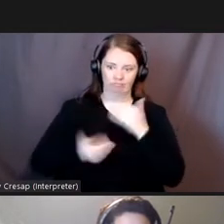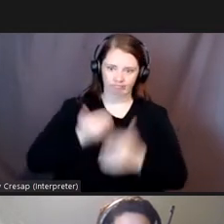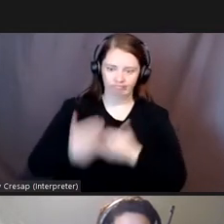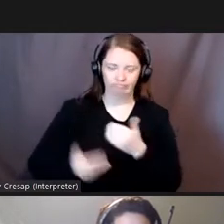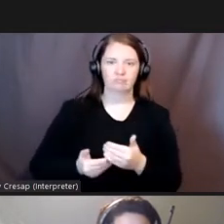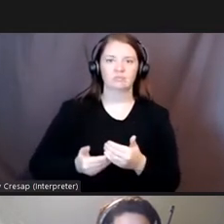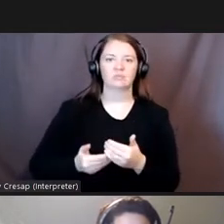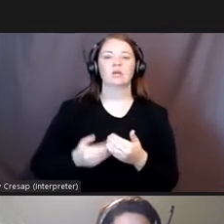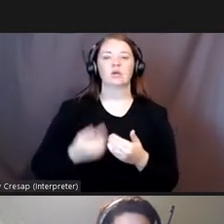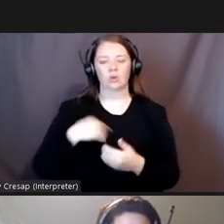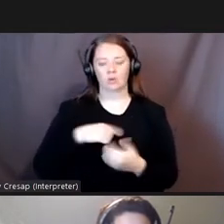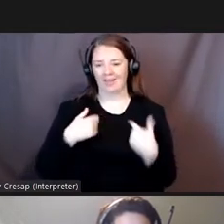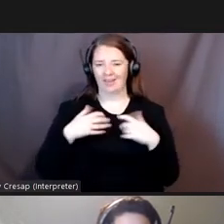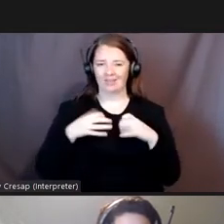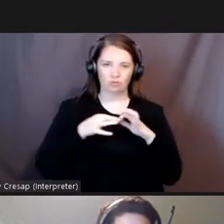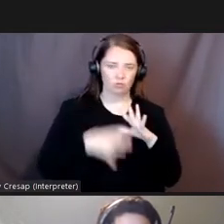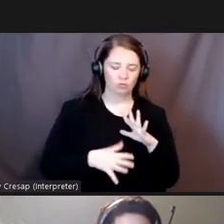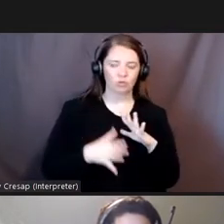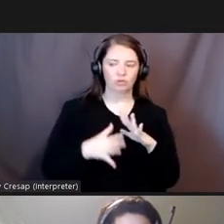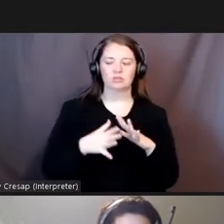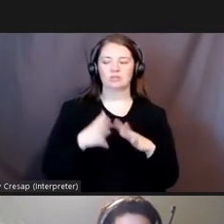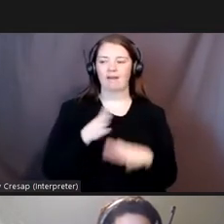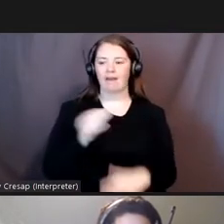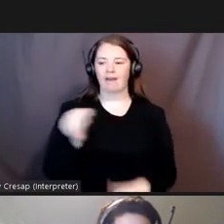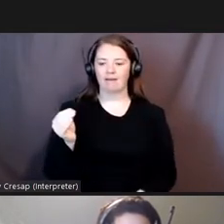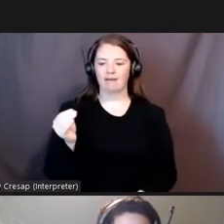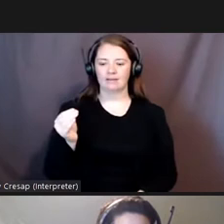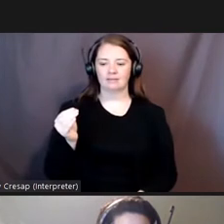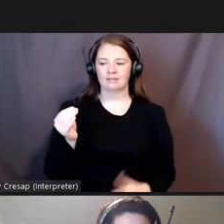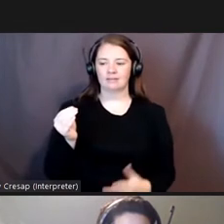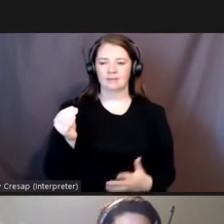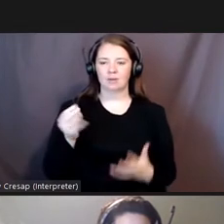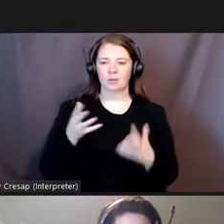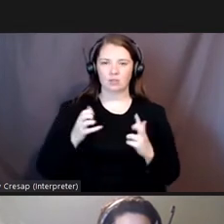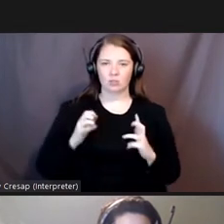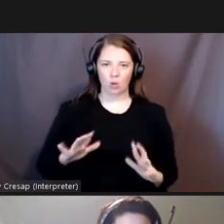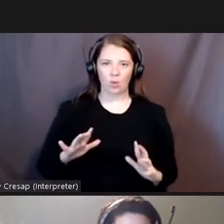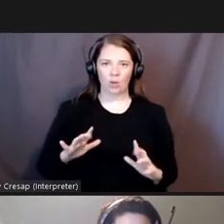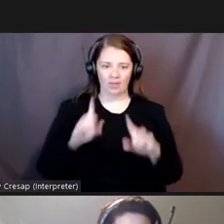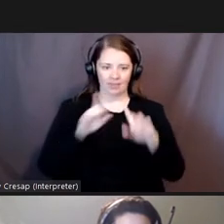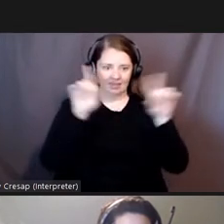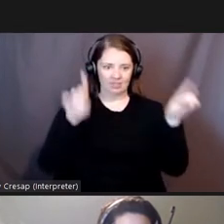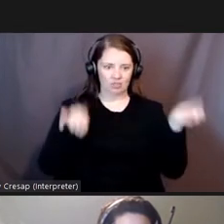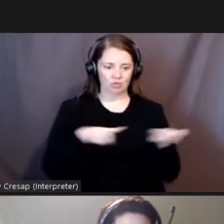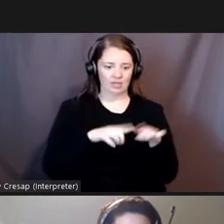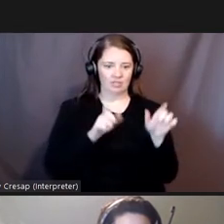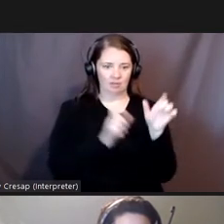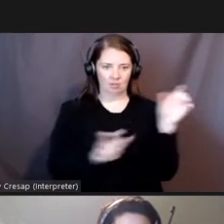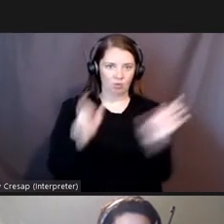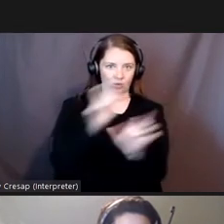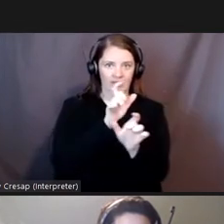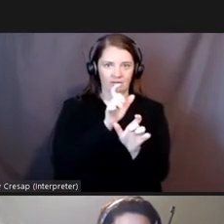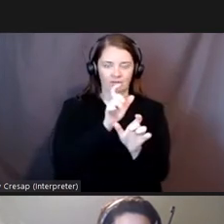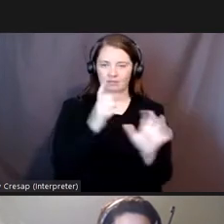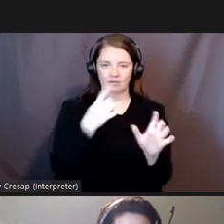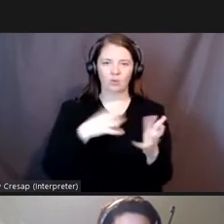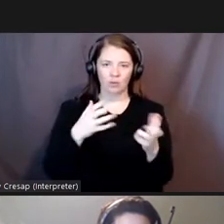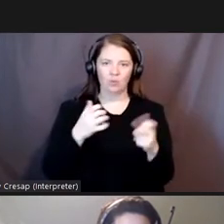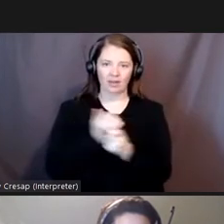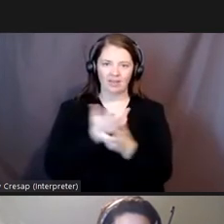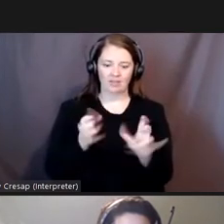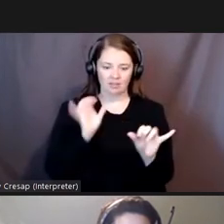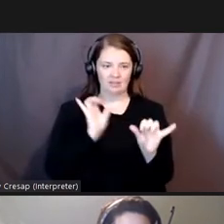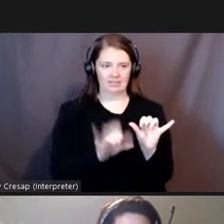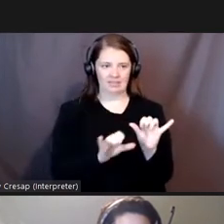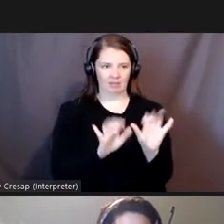have interpreters, and we don't want the screens to be jumping around, so we want everything to be stable for that